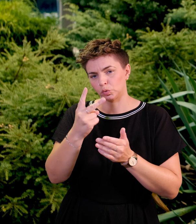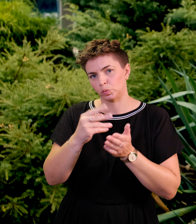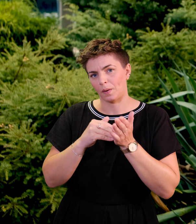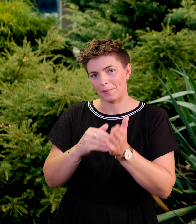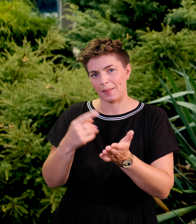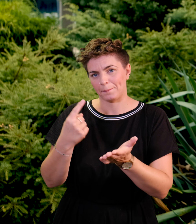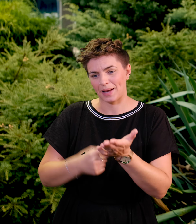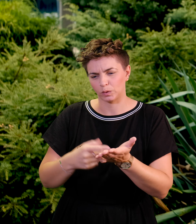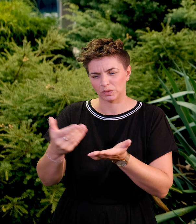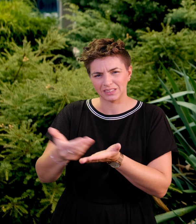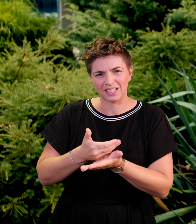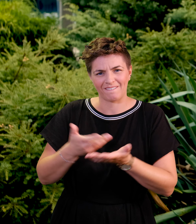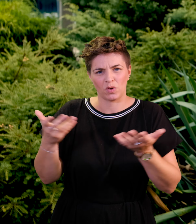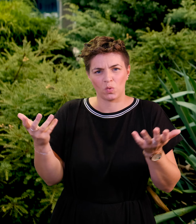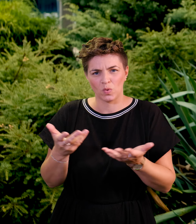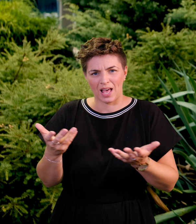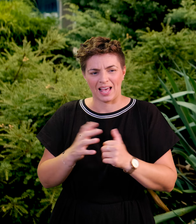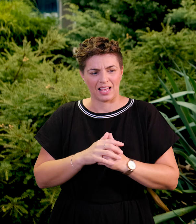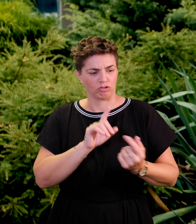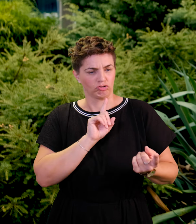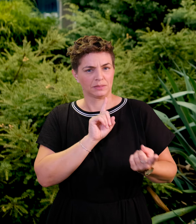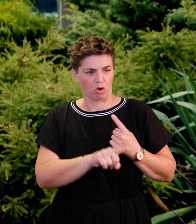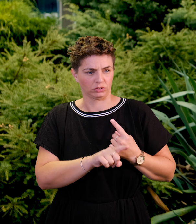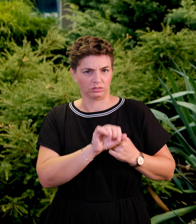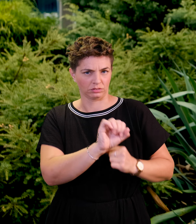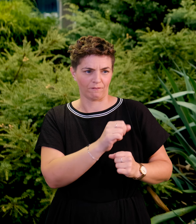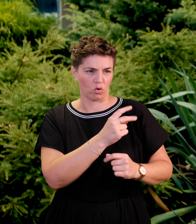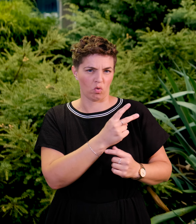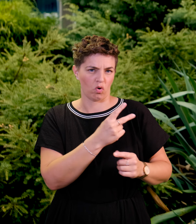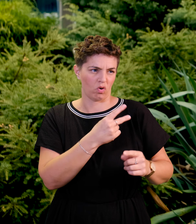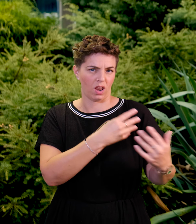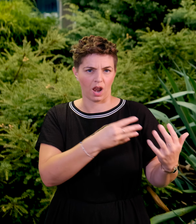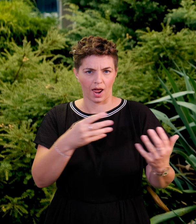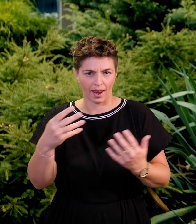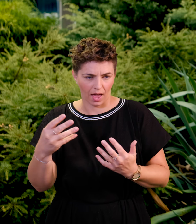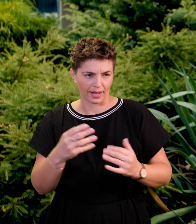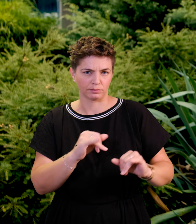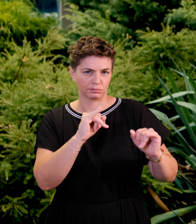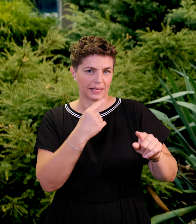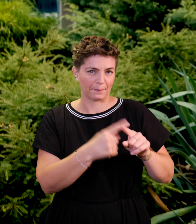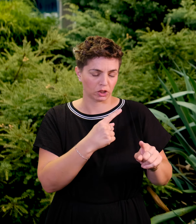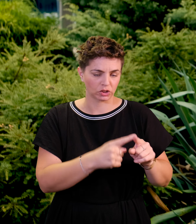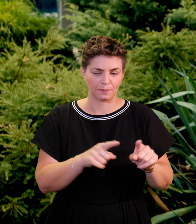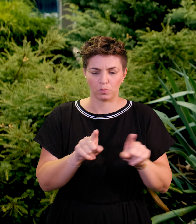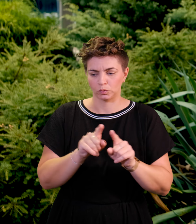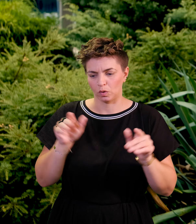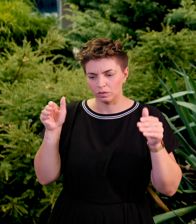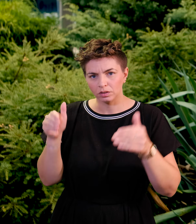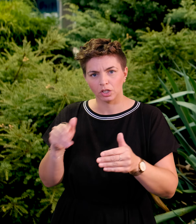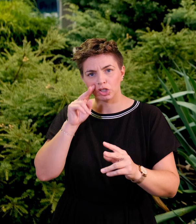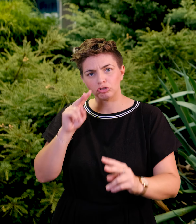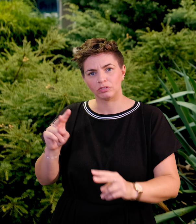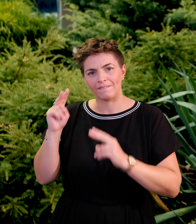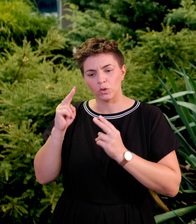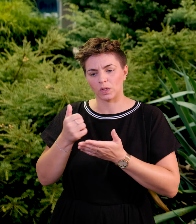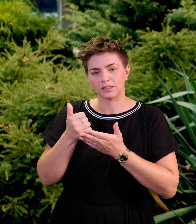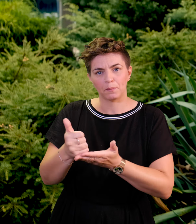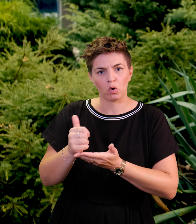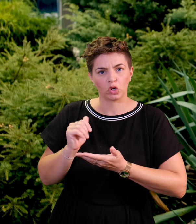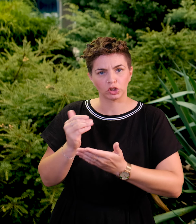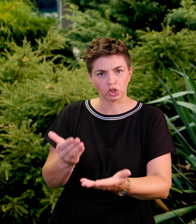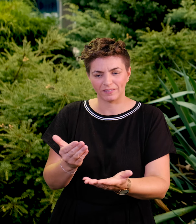approximately two million pounds worth of savings from the response side of the organisation. At the same time as that, we have reviewed